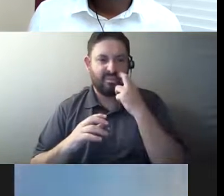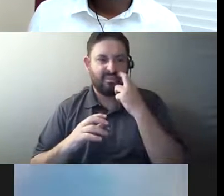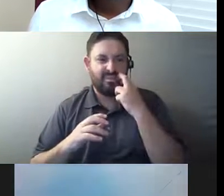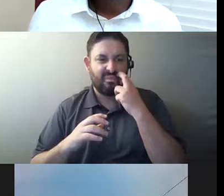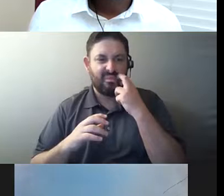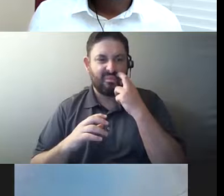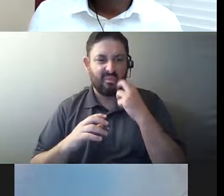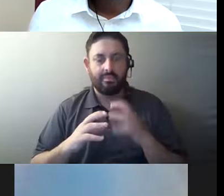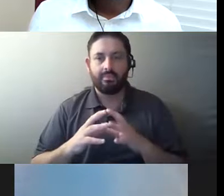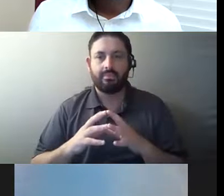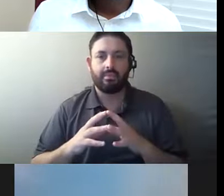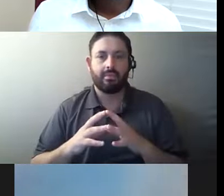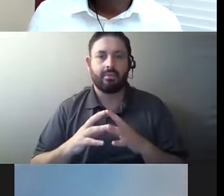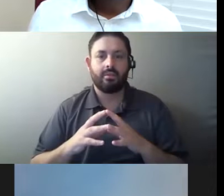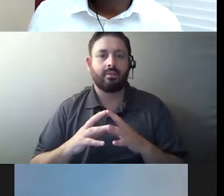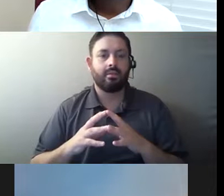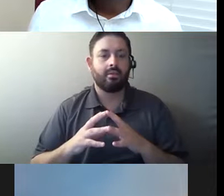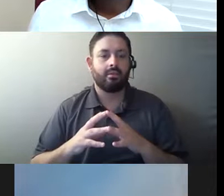is